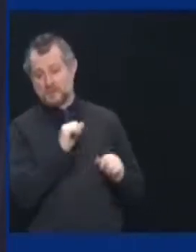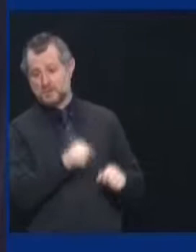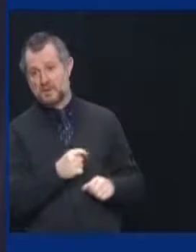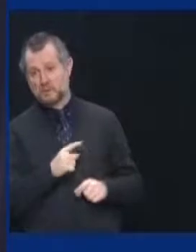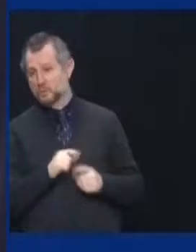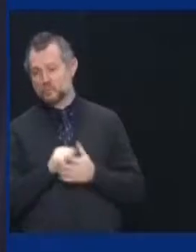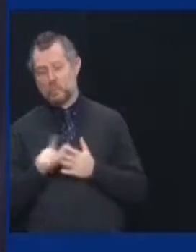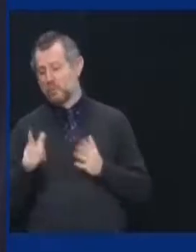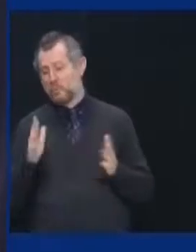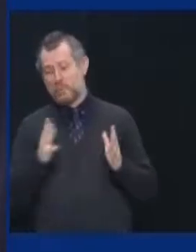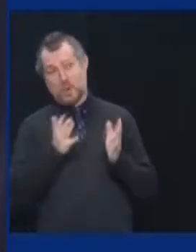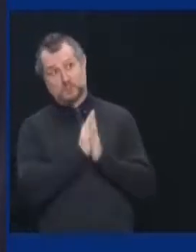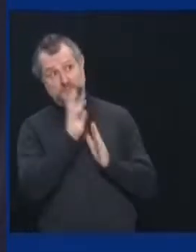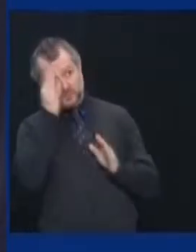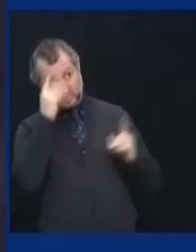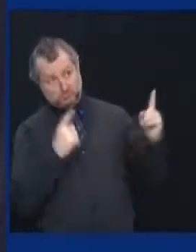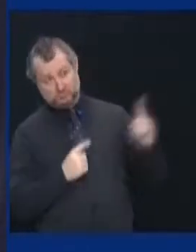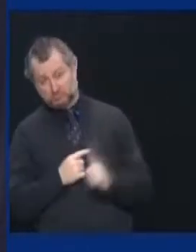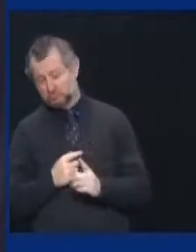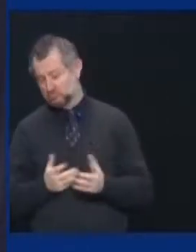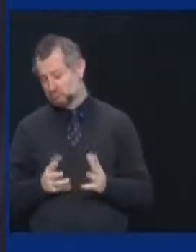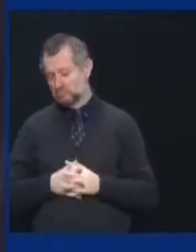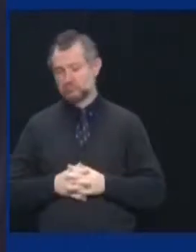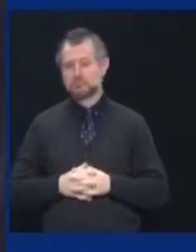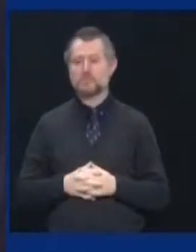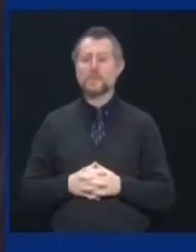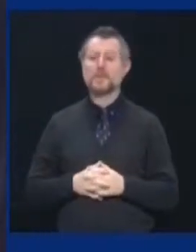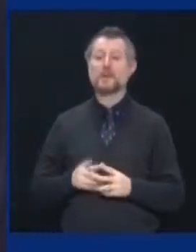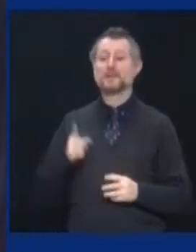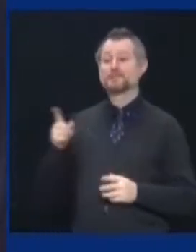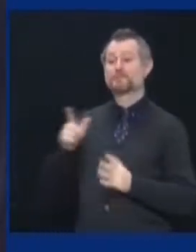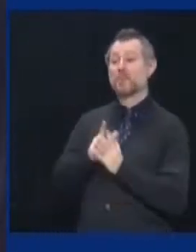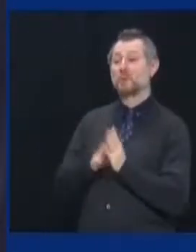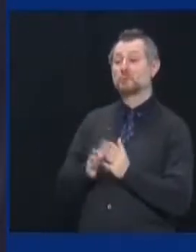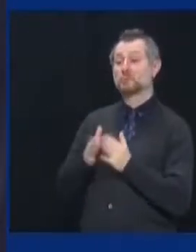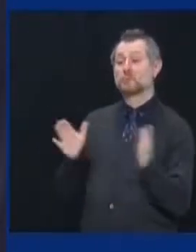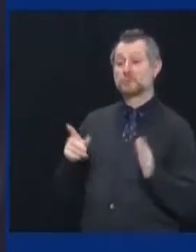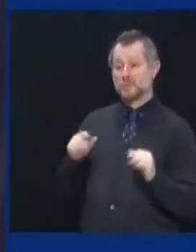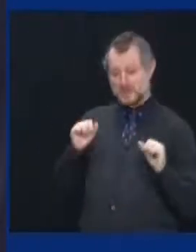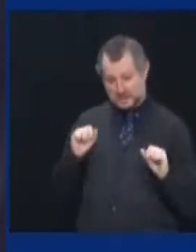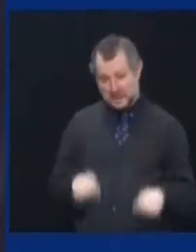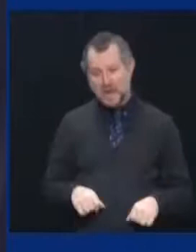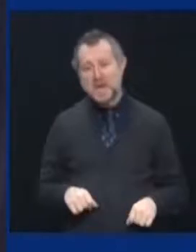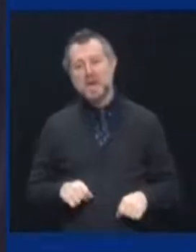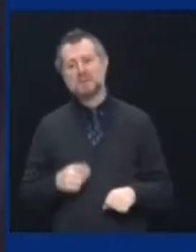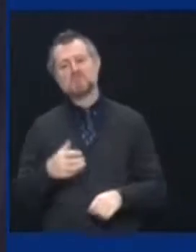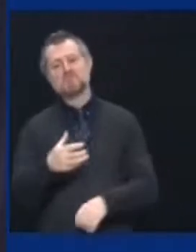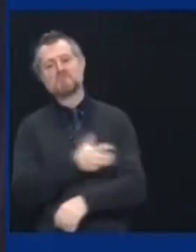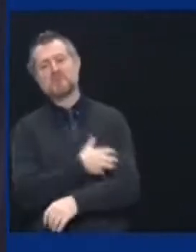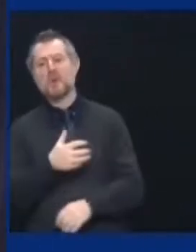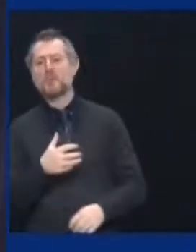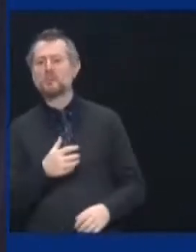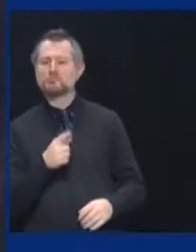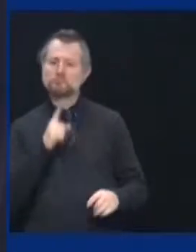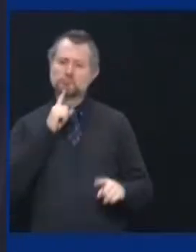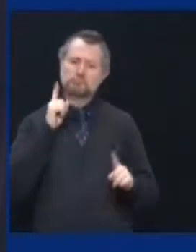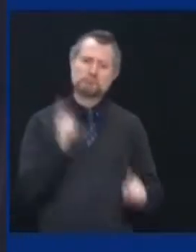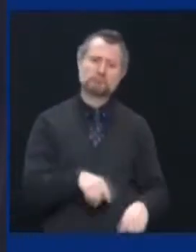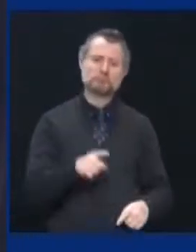The Attorney General legally can't say who should be